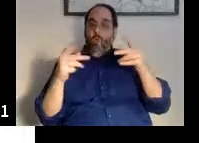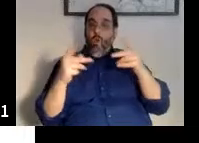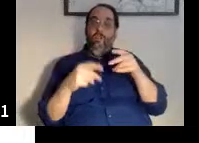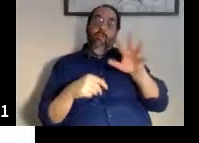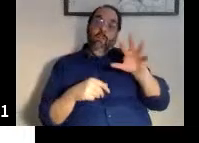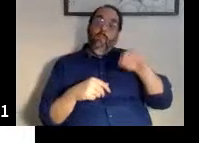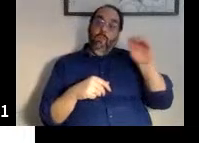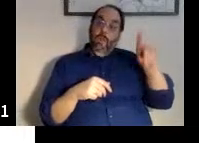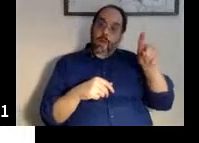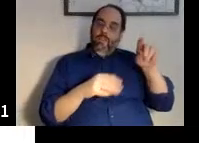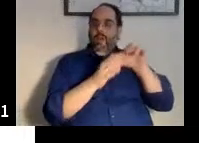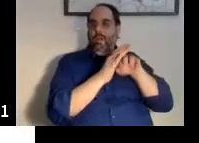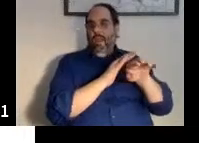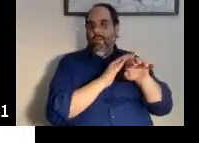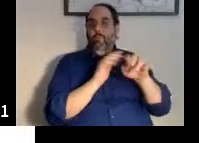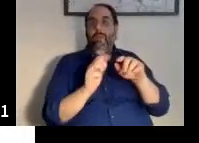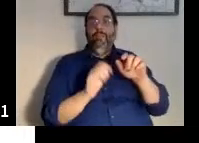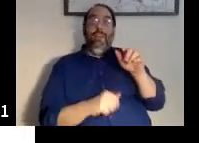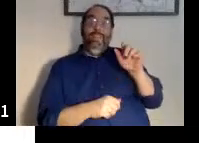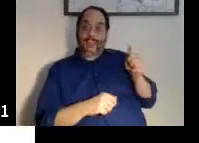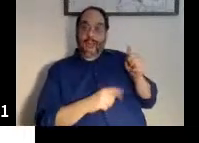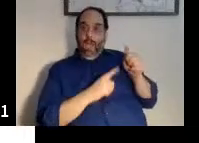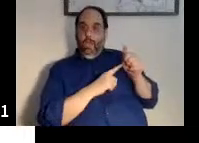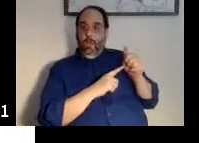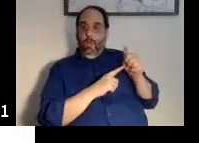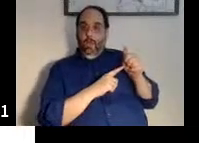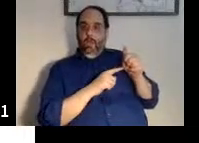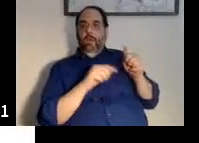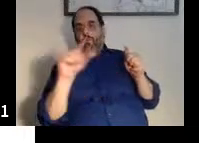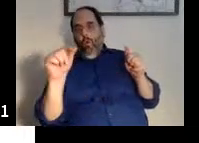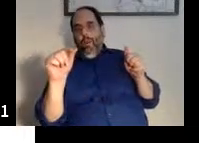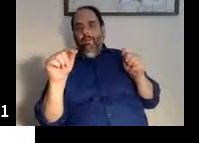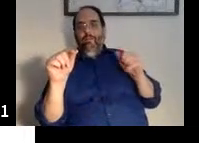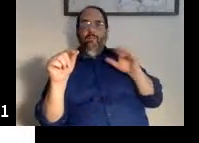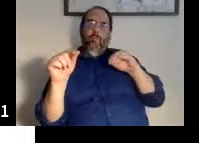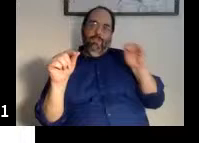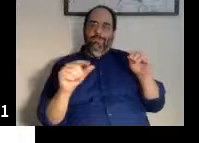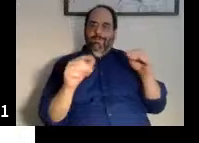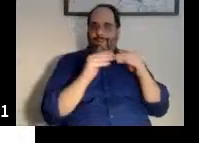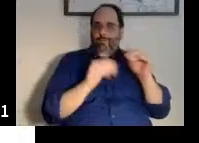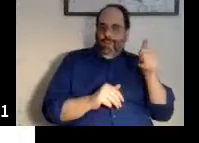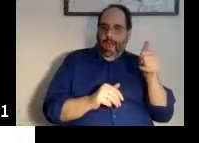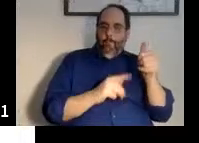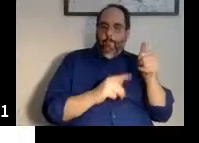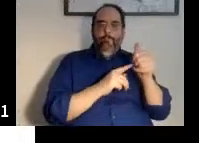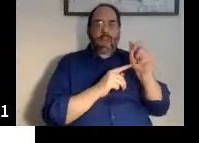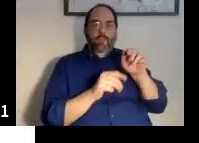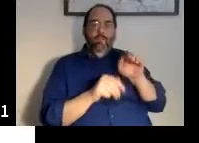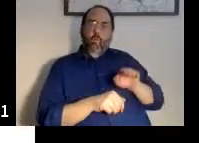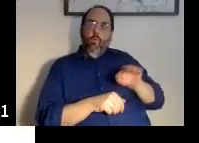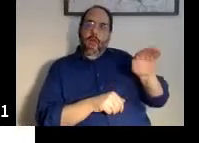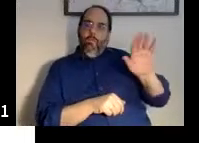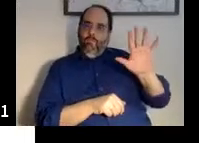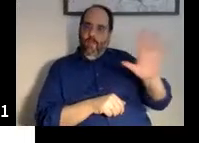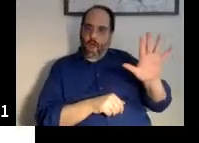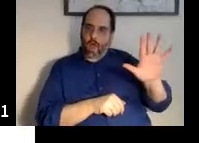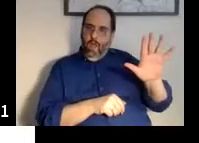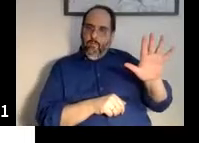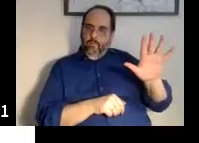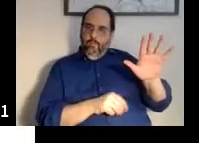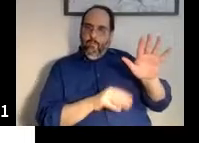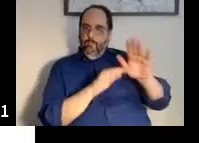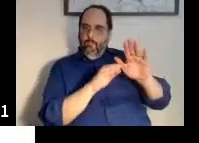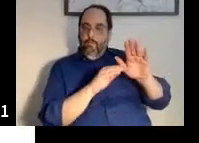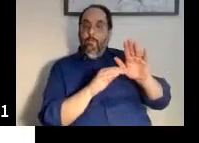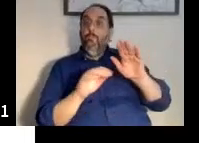those accessible. That means 10 of them. Of that, I have to ramp 5. I